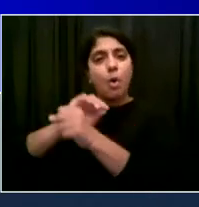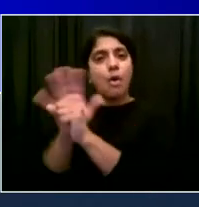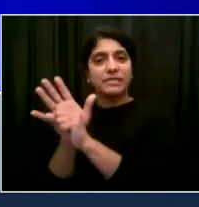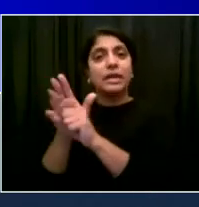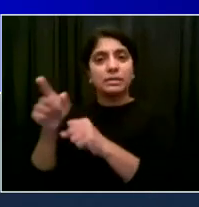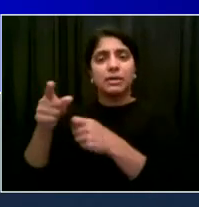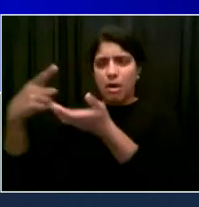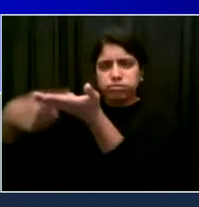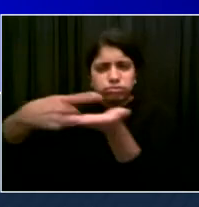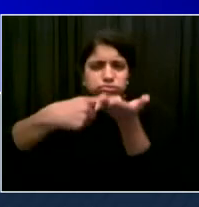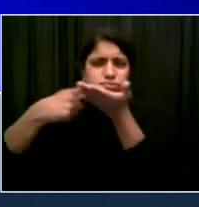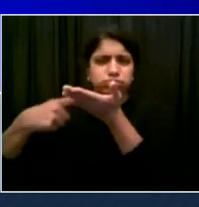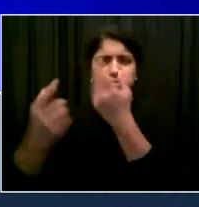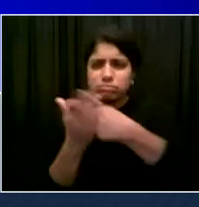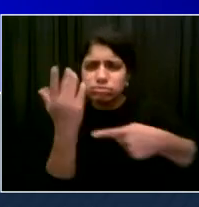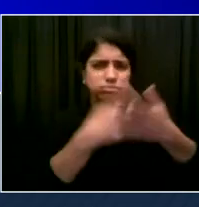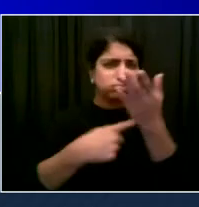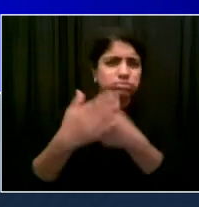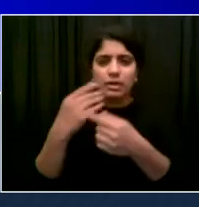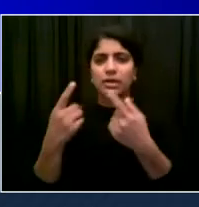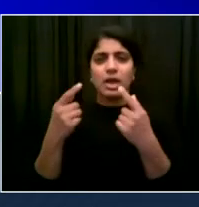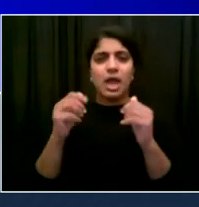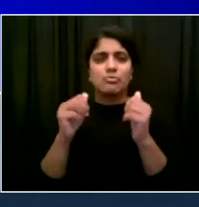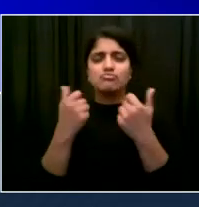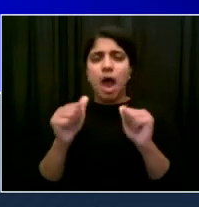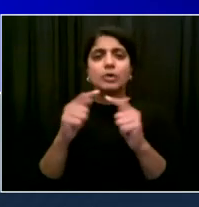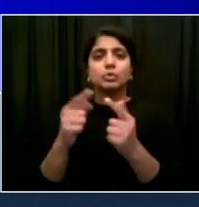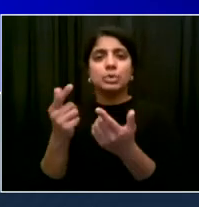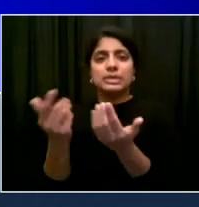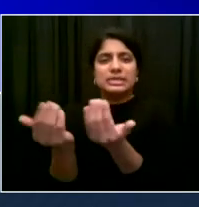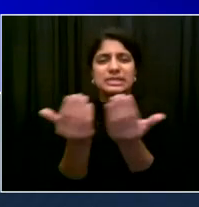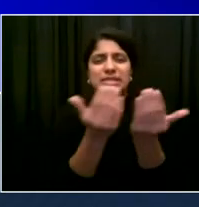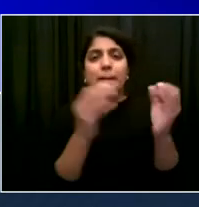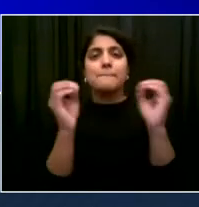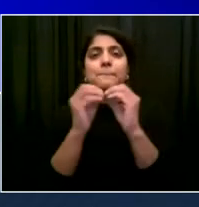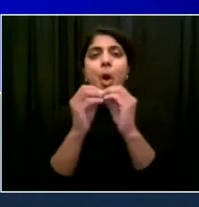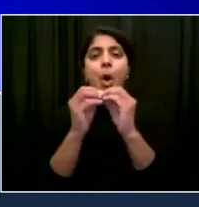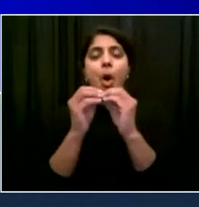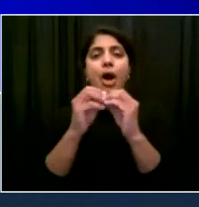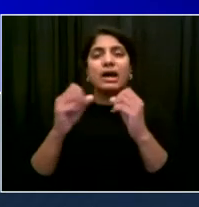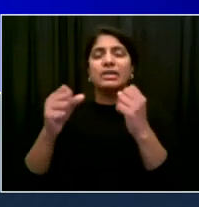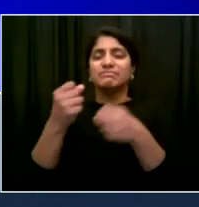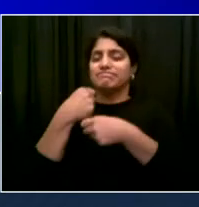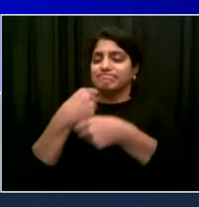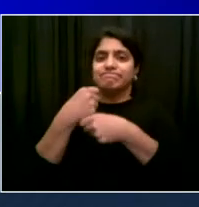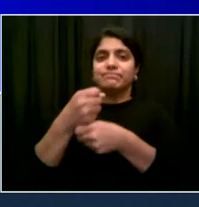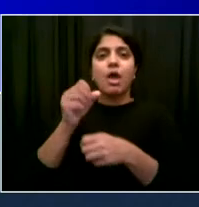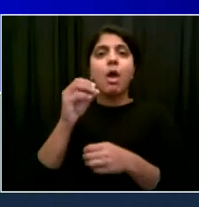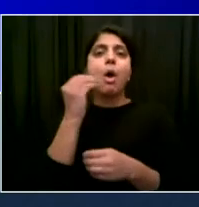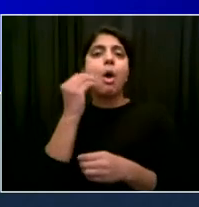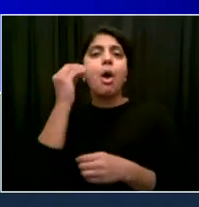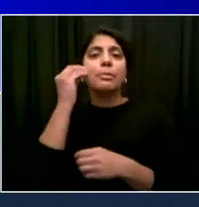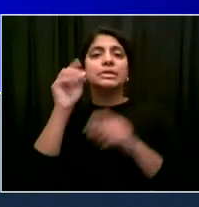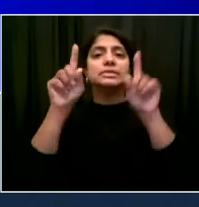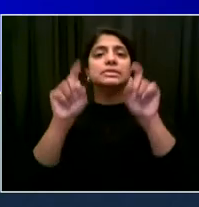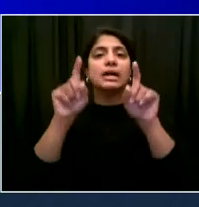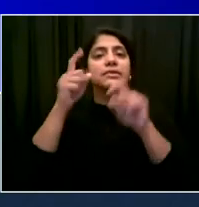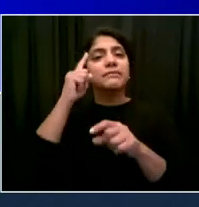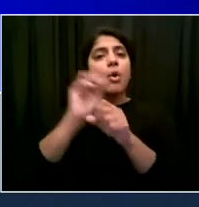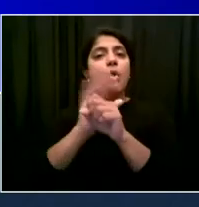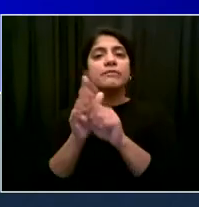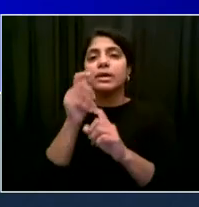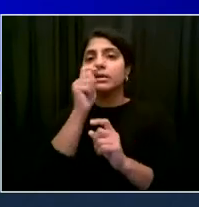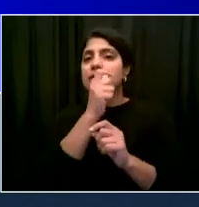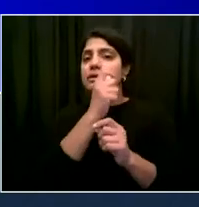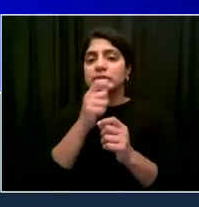at-home tests as well. So we're going to hear from the president this afternoon with more details. But what we're hearing so far is going to be really helpful